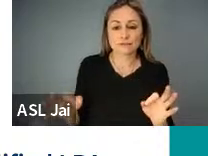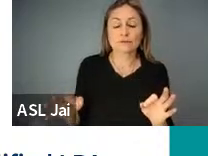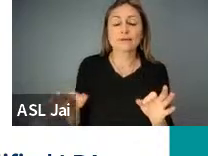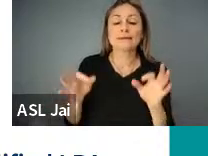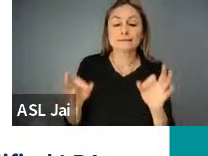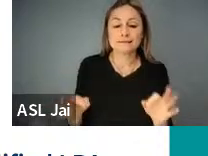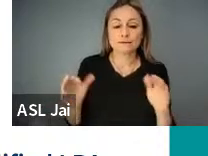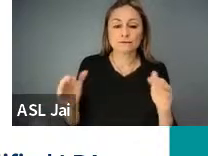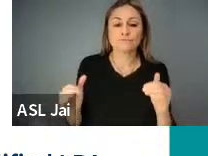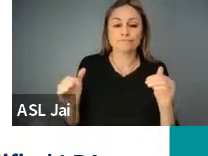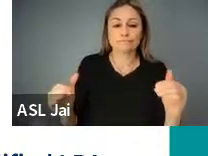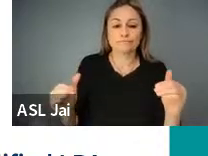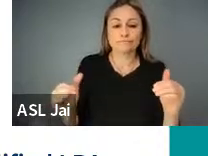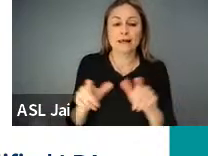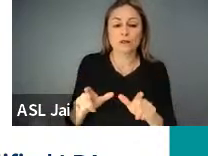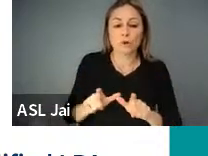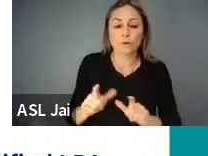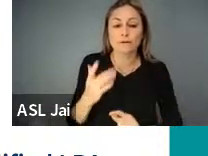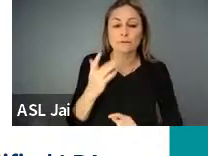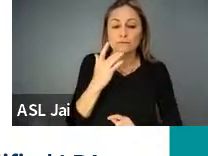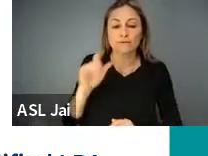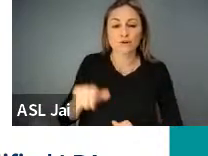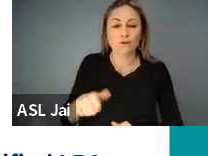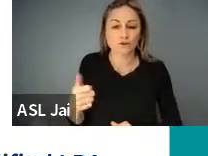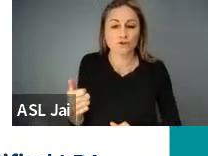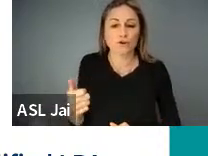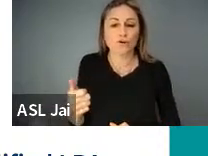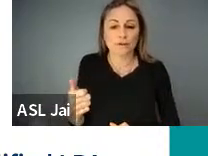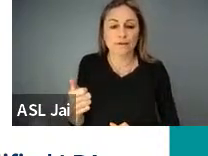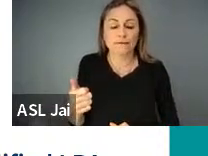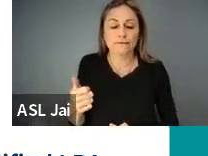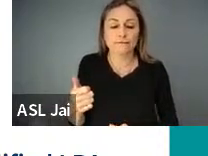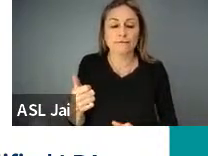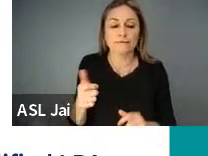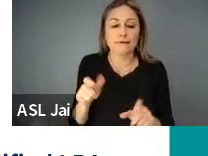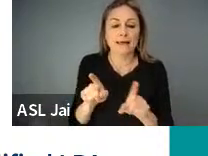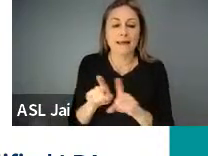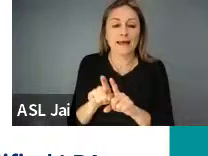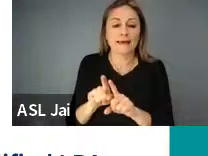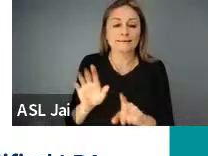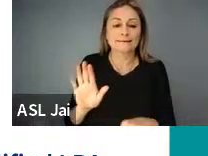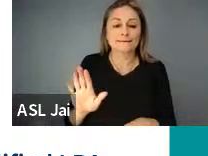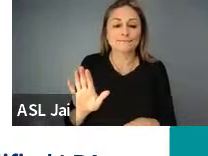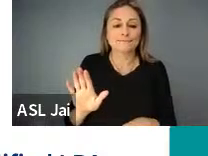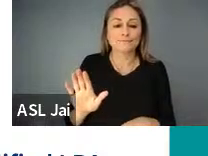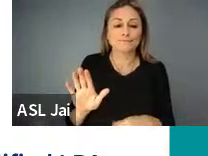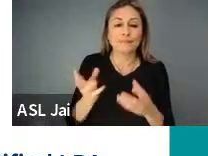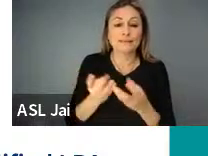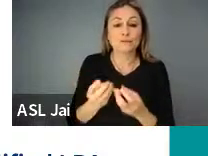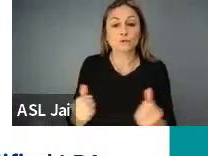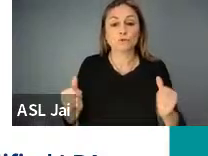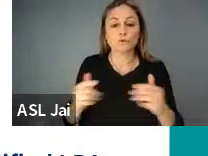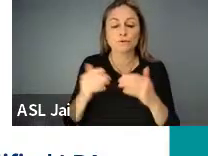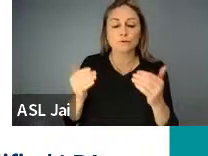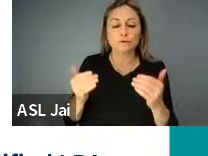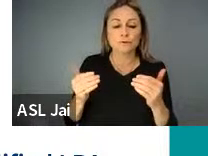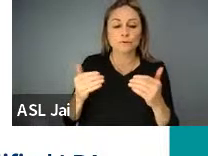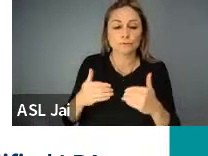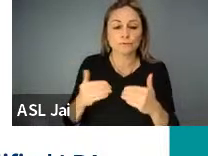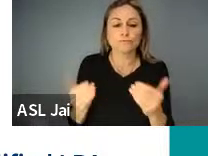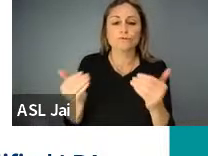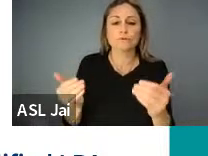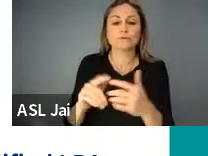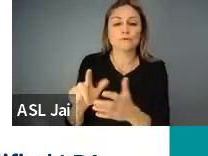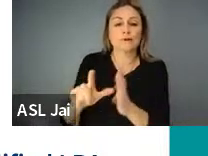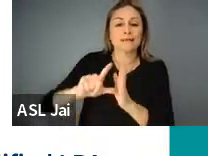advance a locally preferred alternative as its solution to move into later design